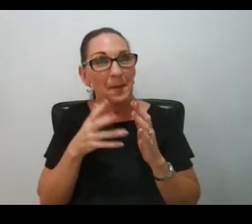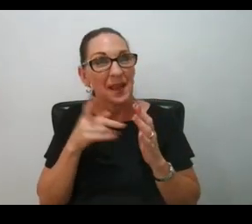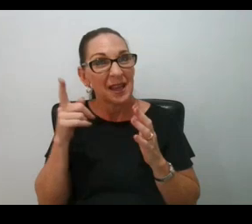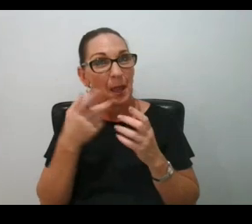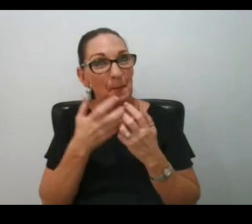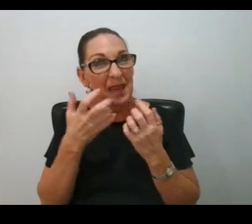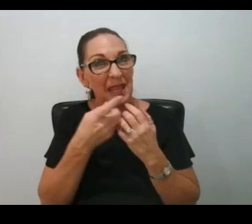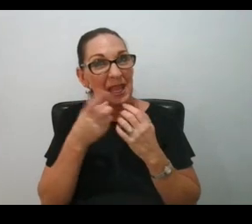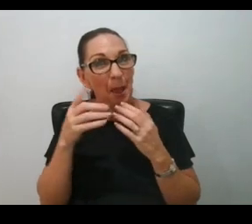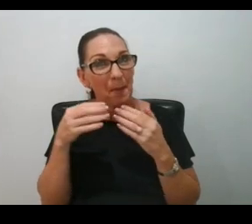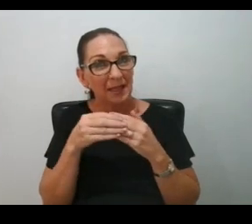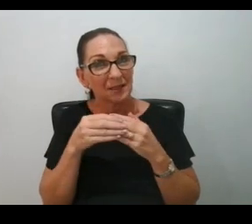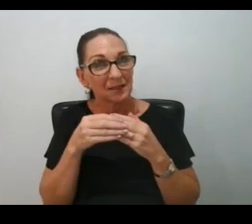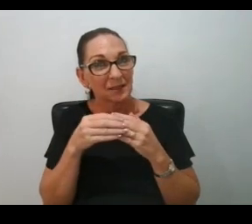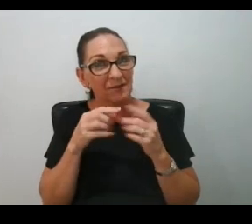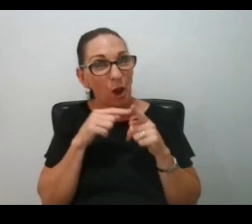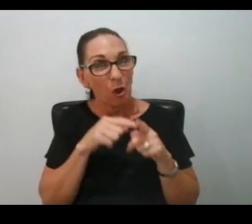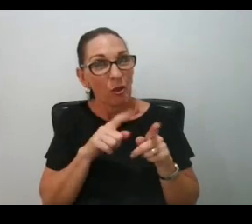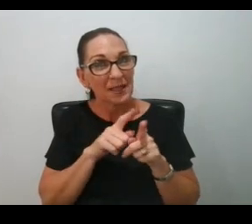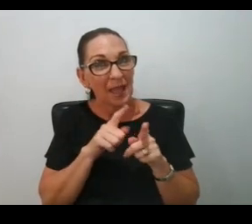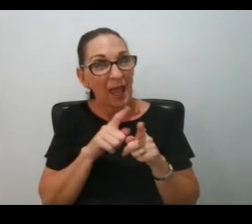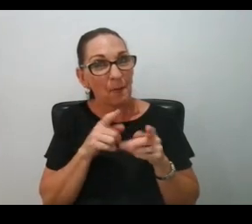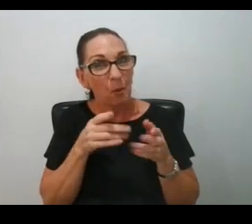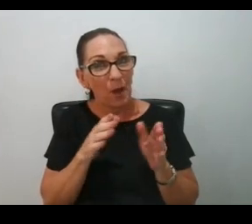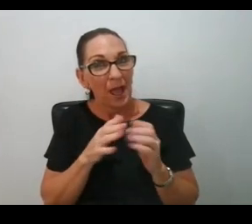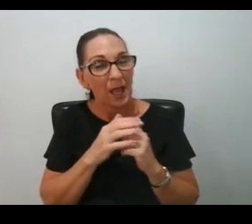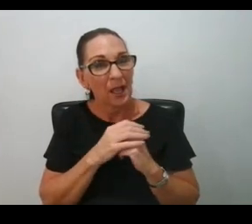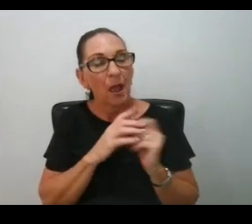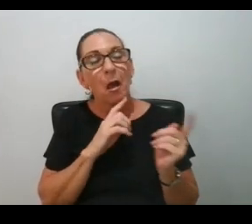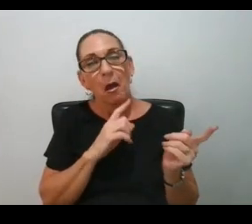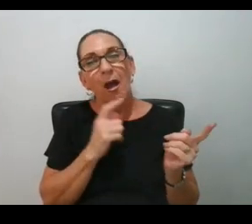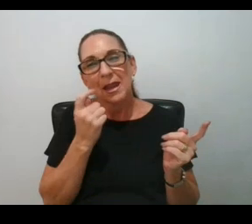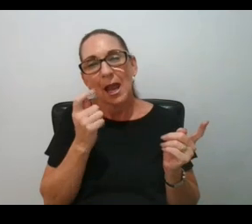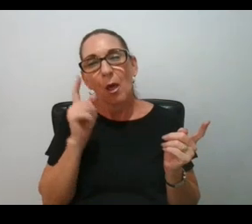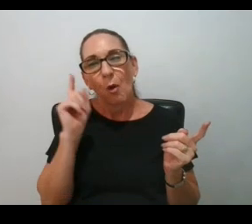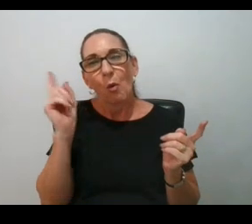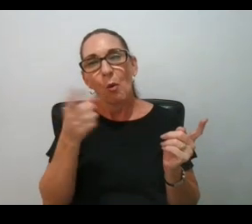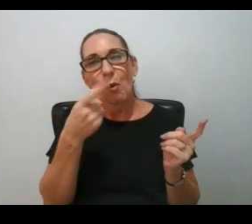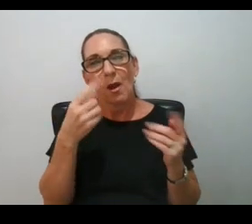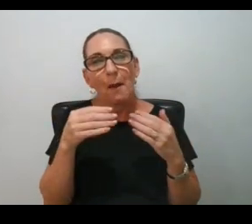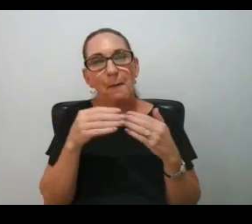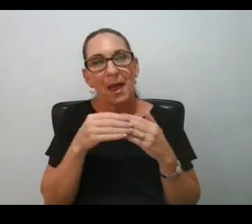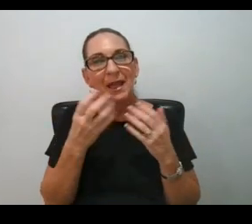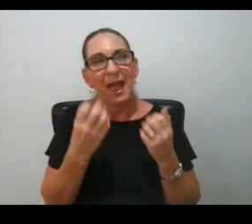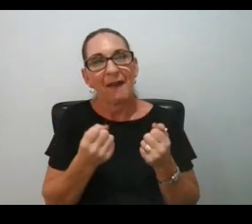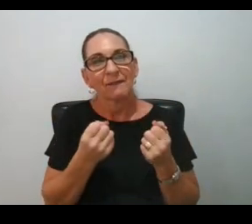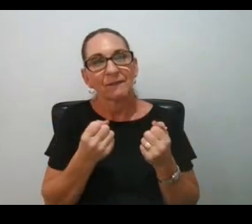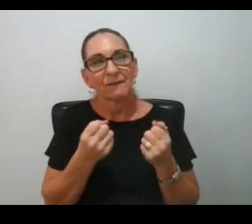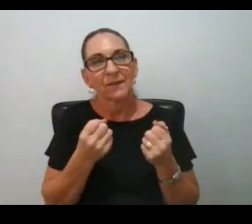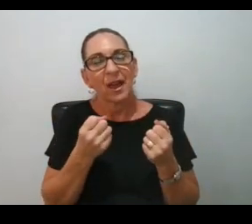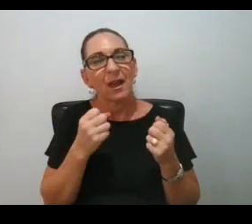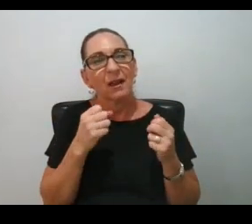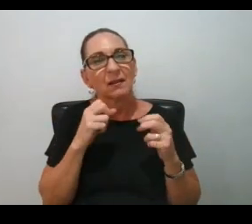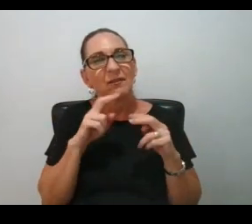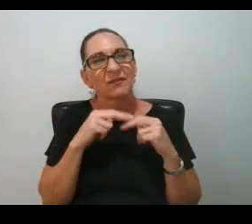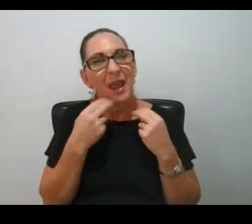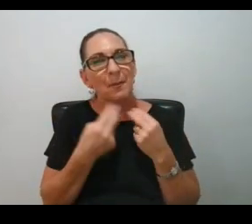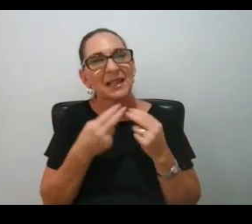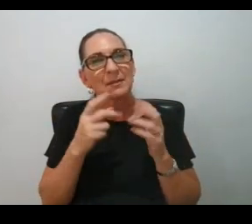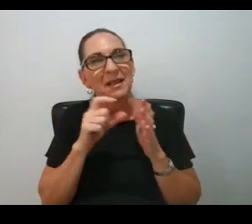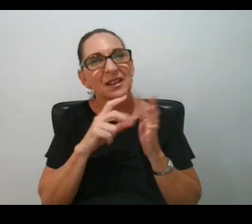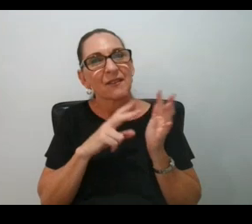banks, or? Like nearly all financial institutions have a family violence and domestic violence policy that I'm